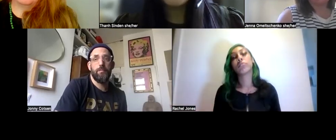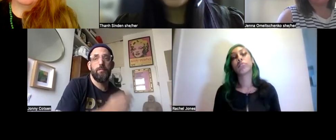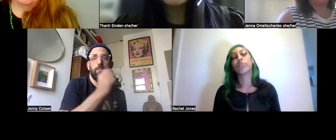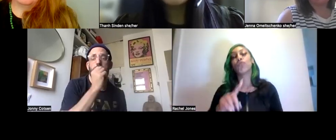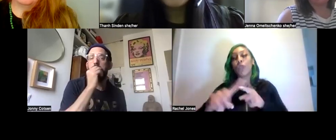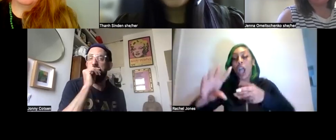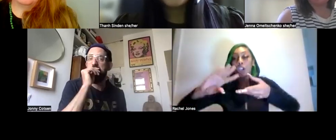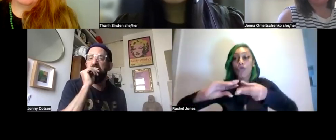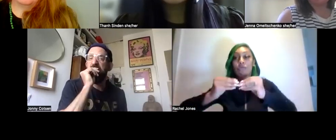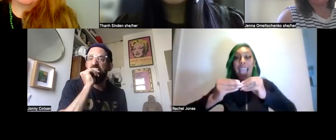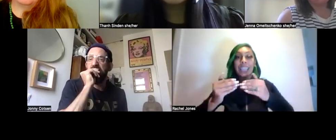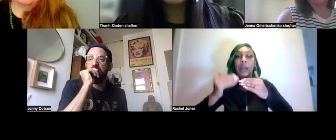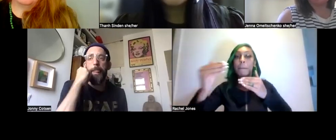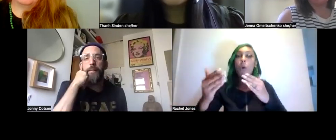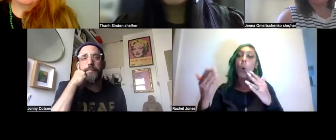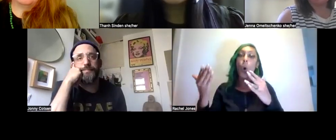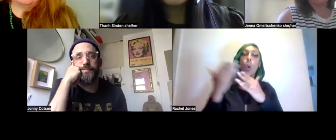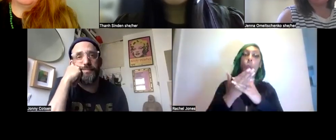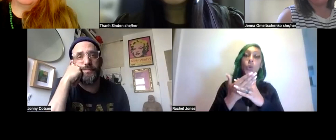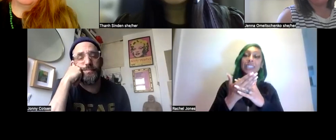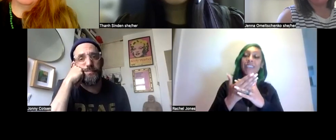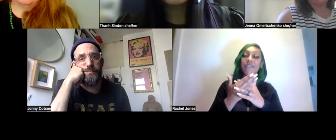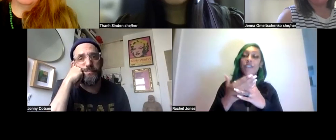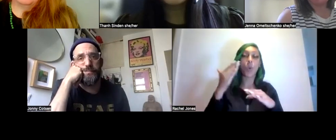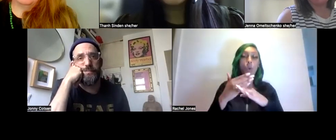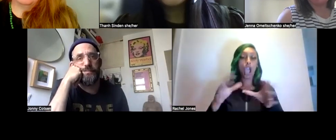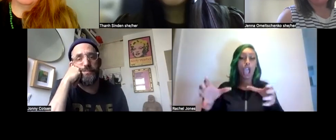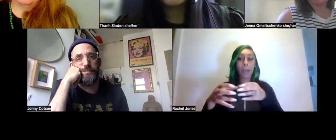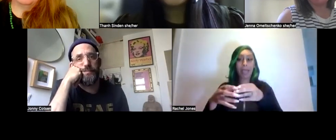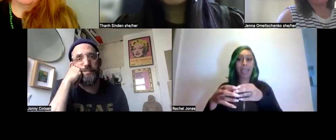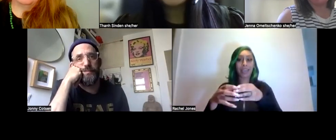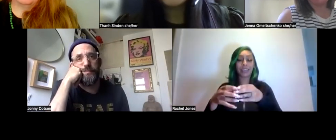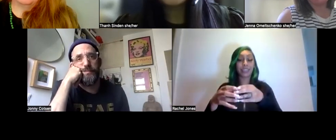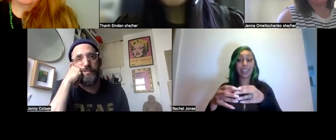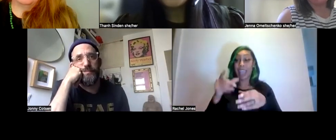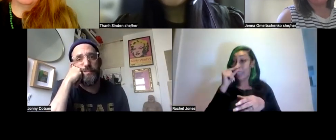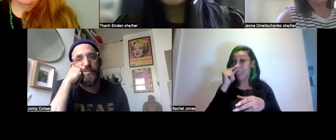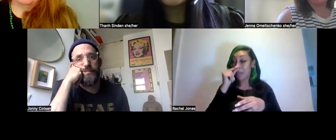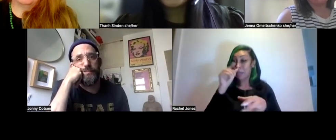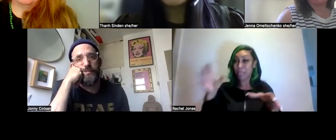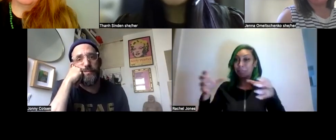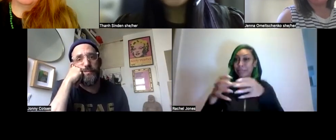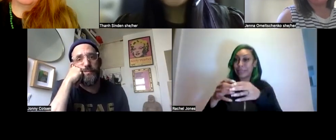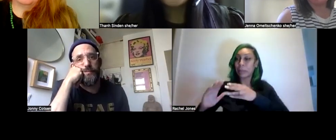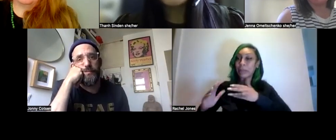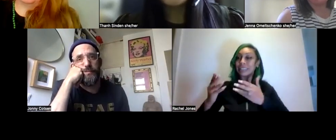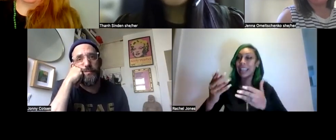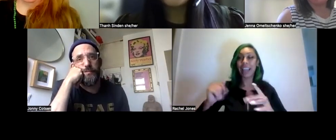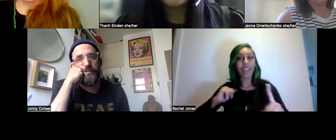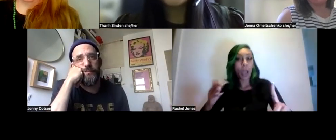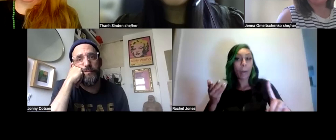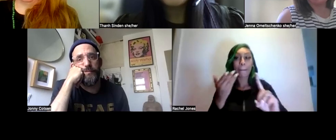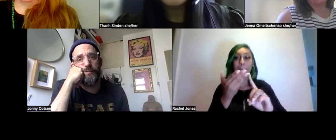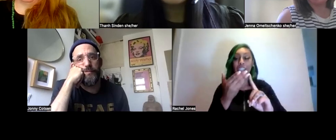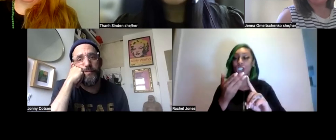inclusive workplace and to enable teams to deliver on mission and capture value and deliver